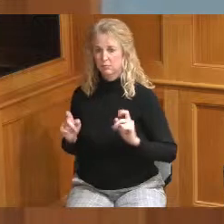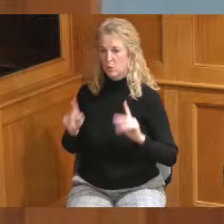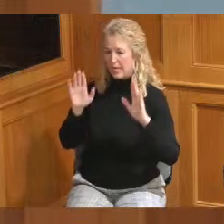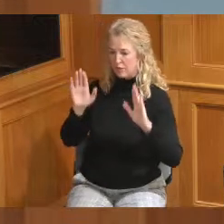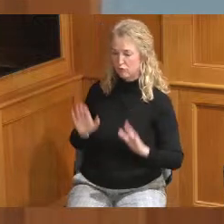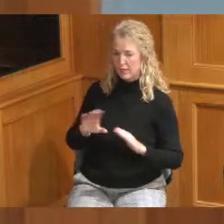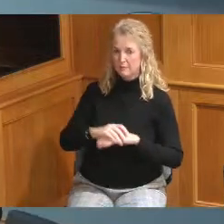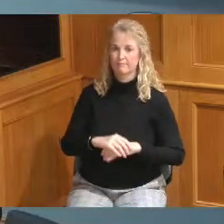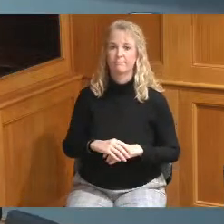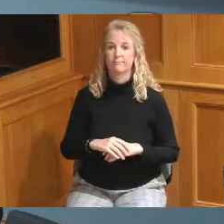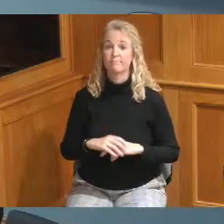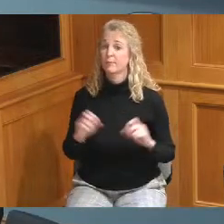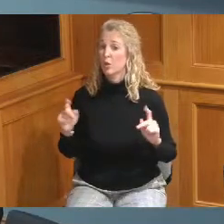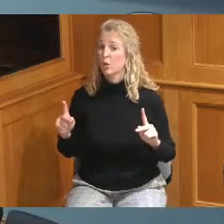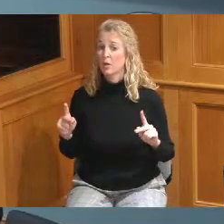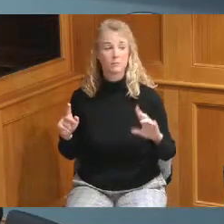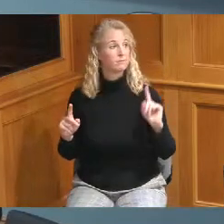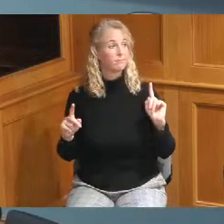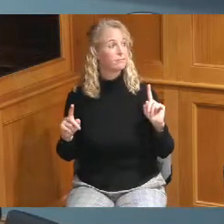great.